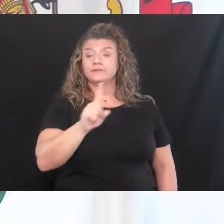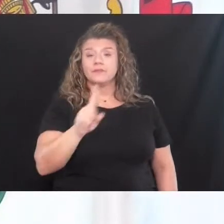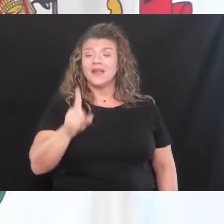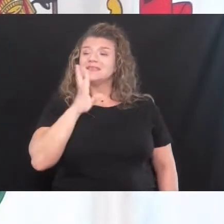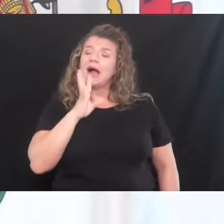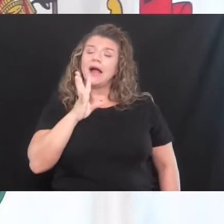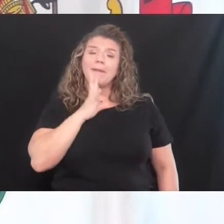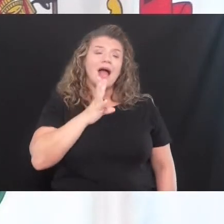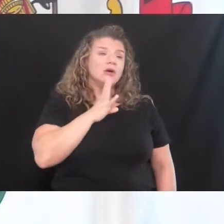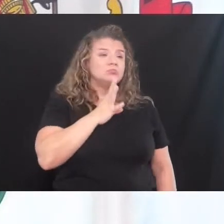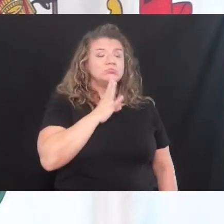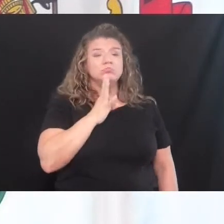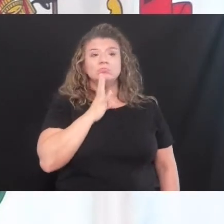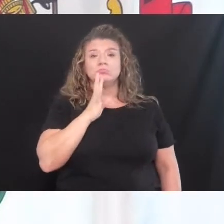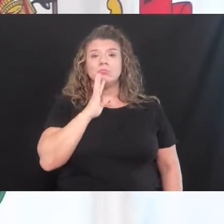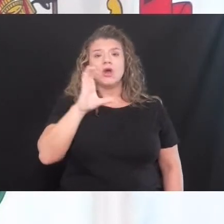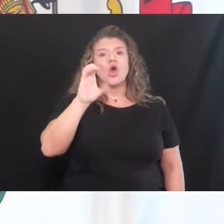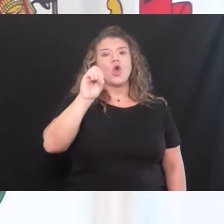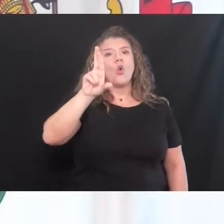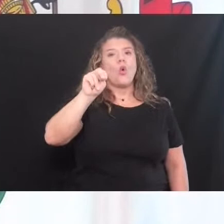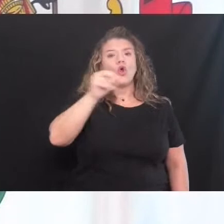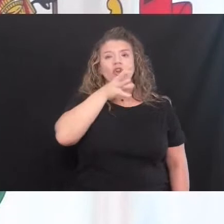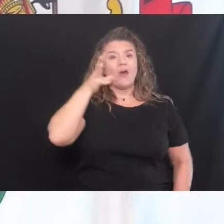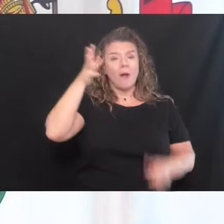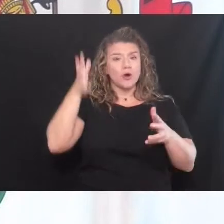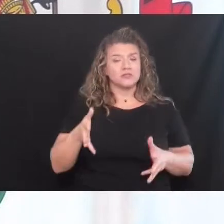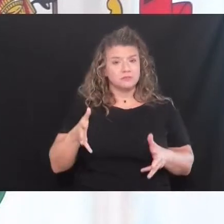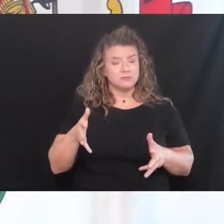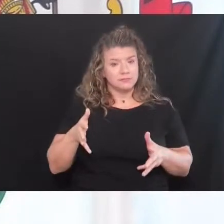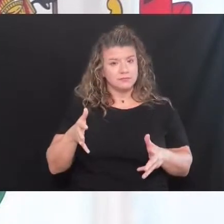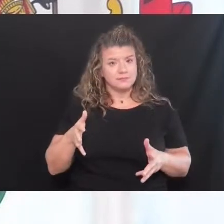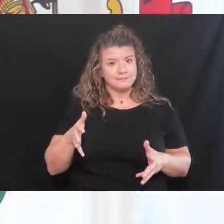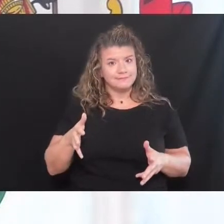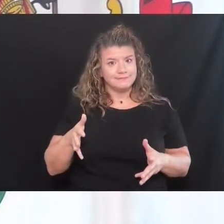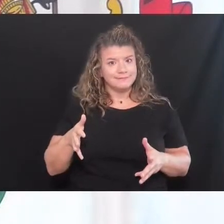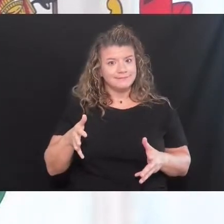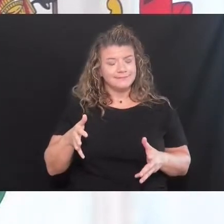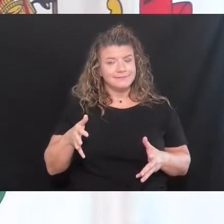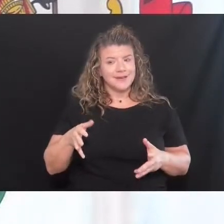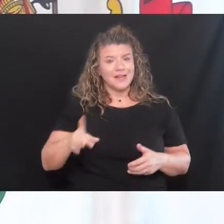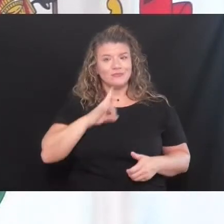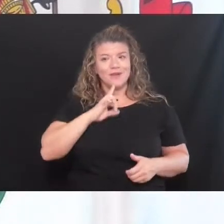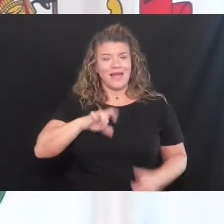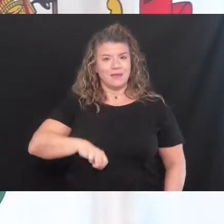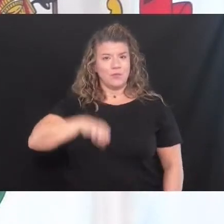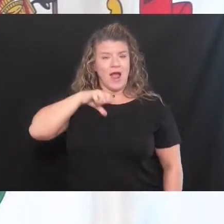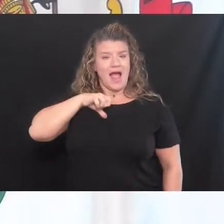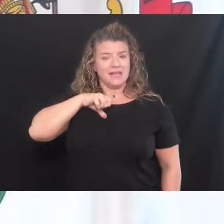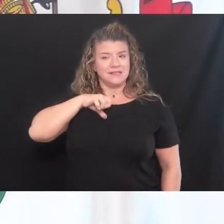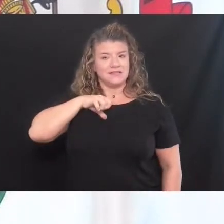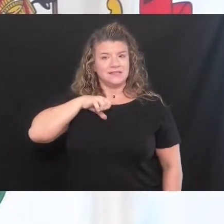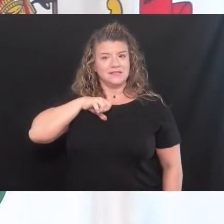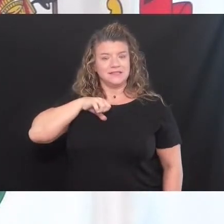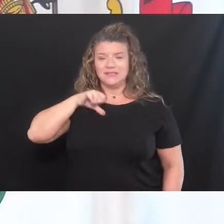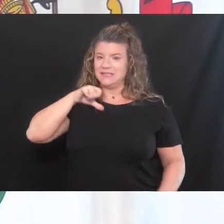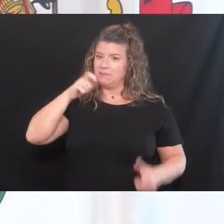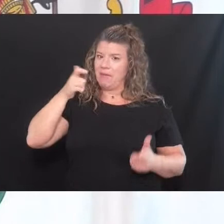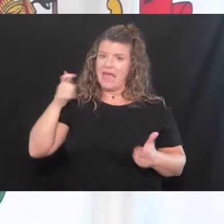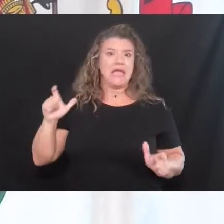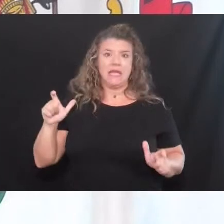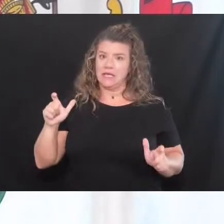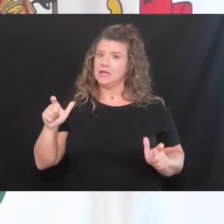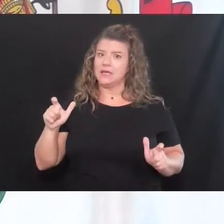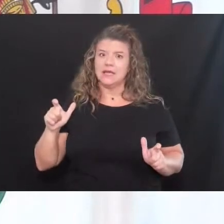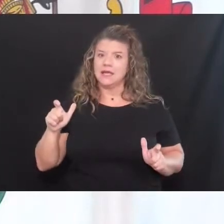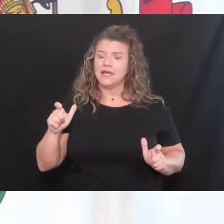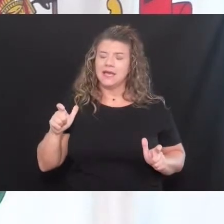talk about, you know, corn farmers. And absolutely, the pride is astronomical. You